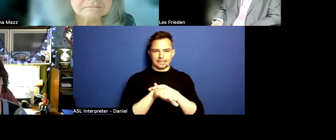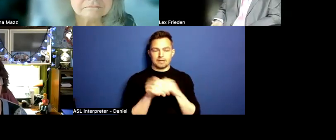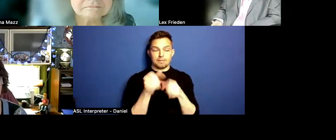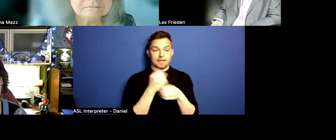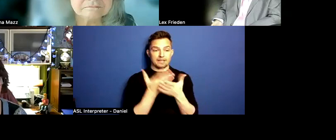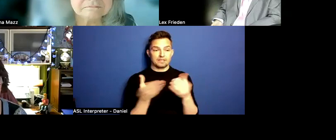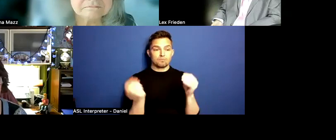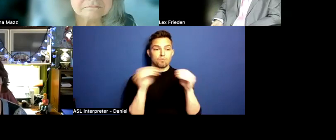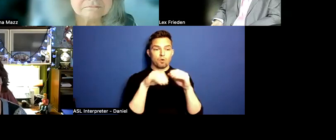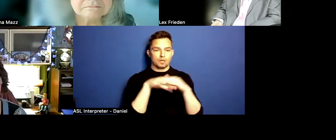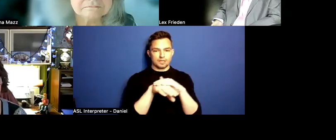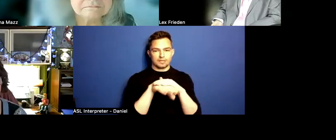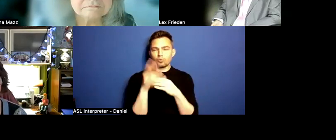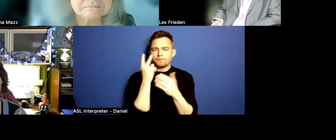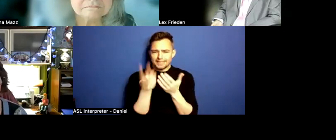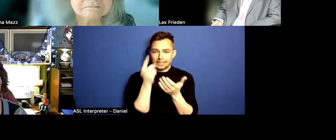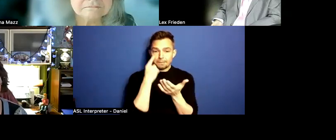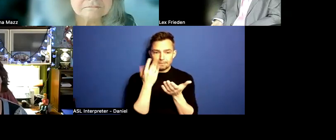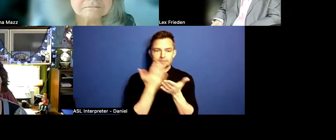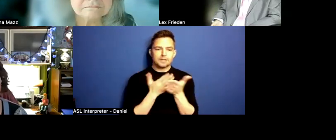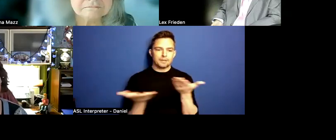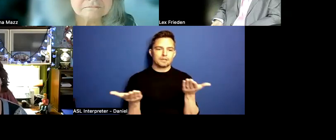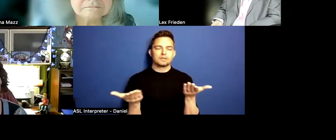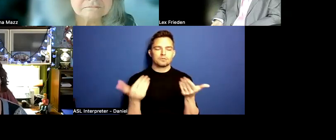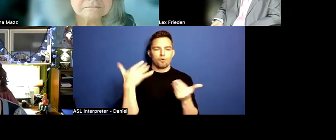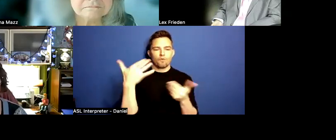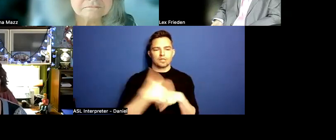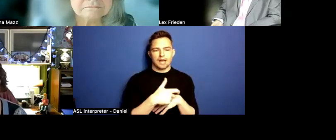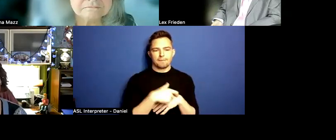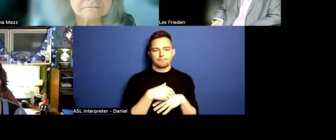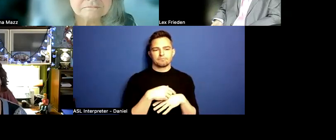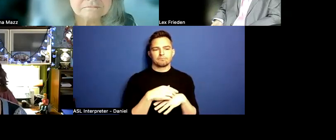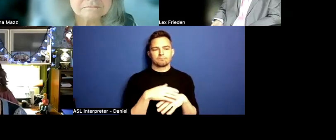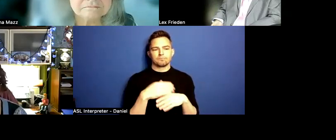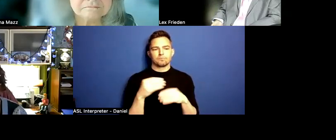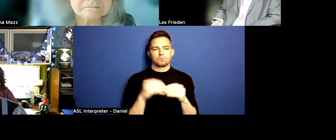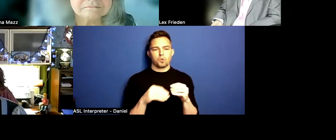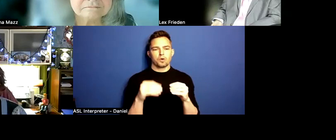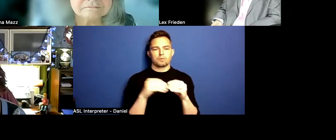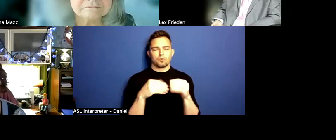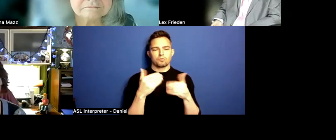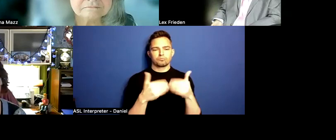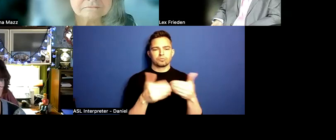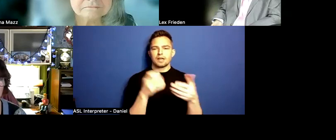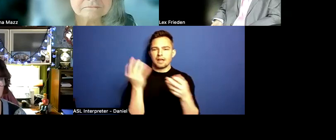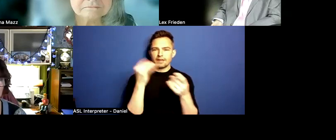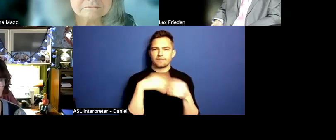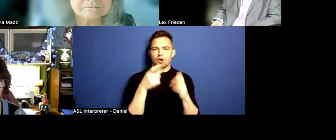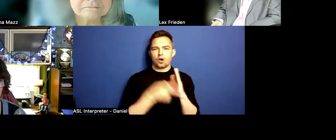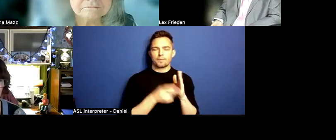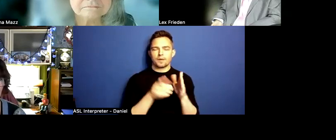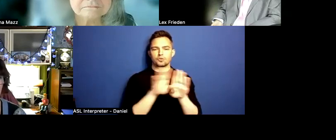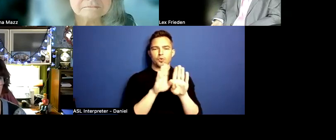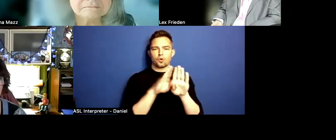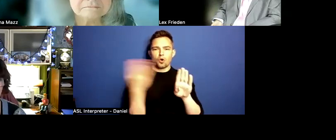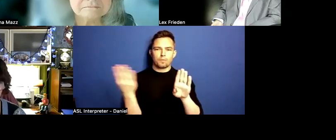we've seen some of those things, over time, gradually more and more. I think of automatic door openers and,